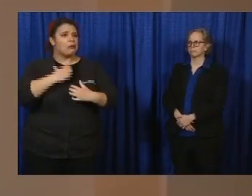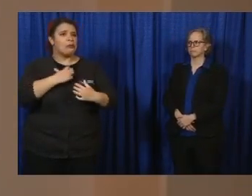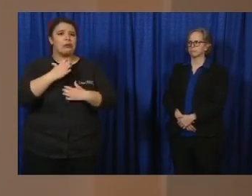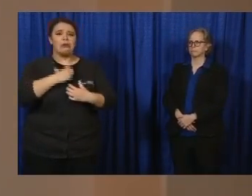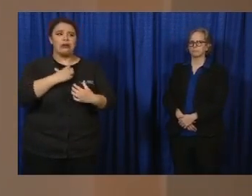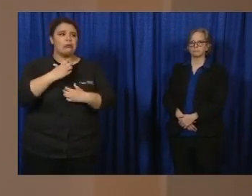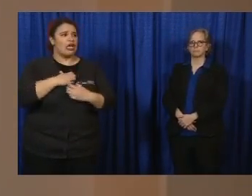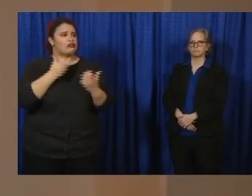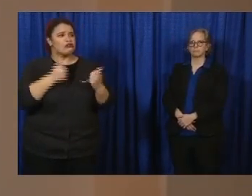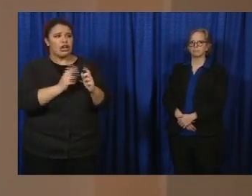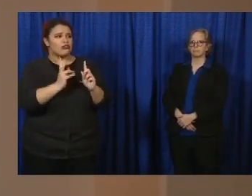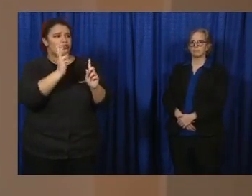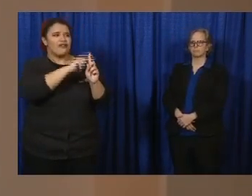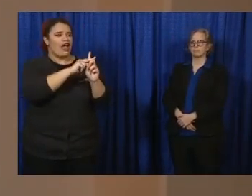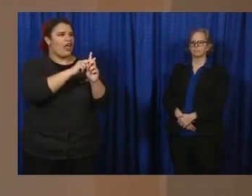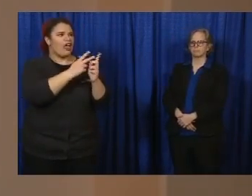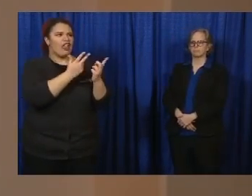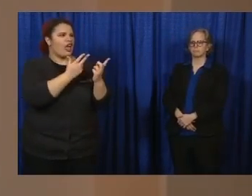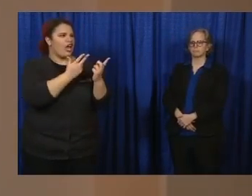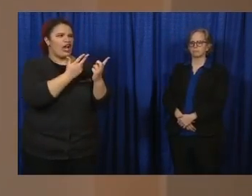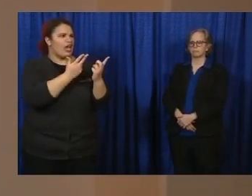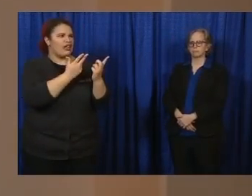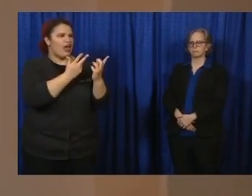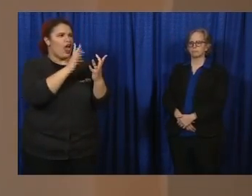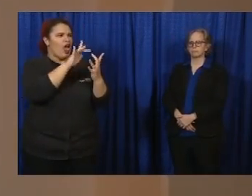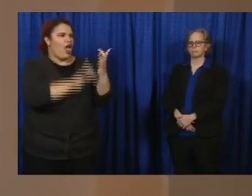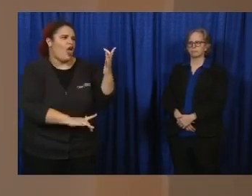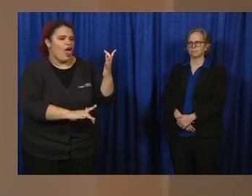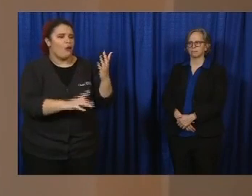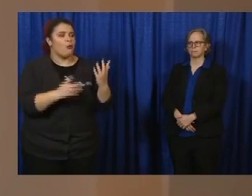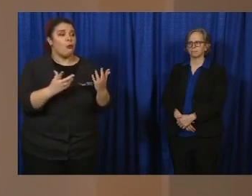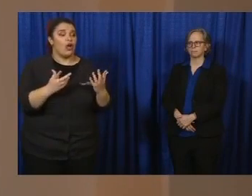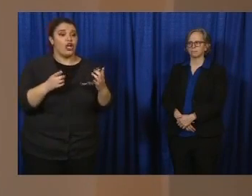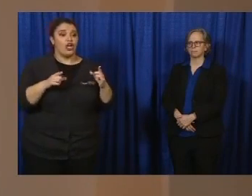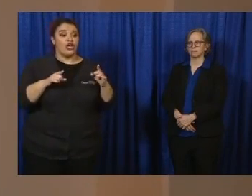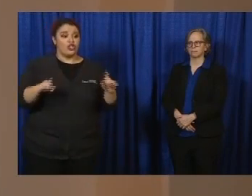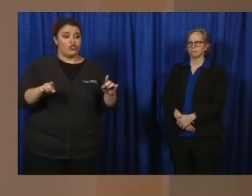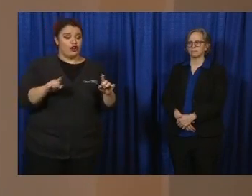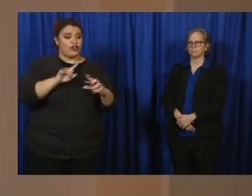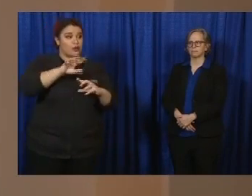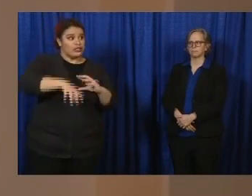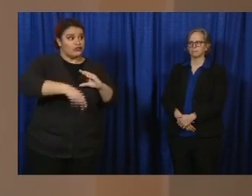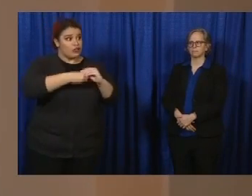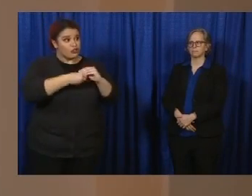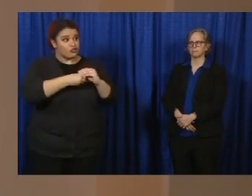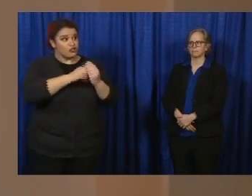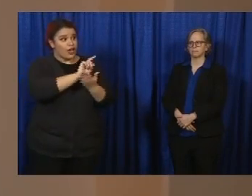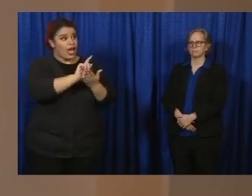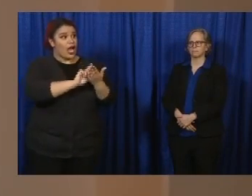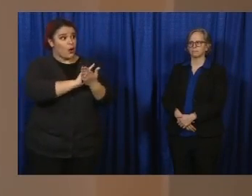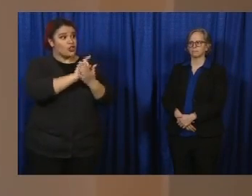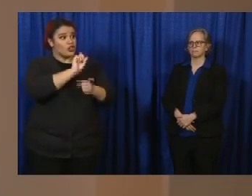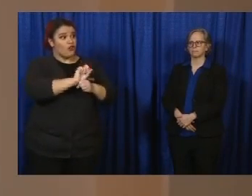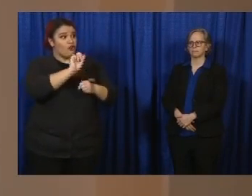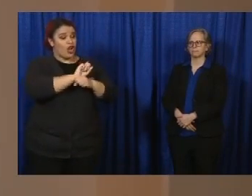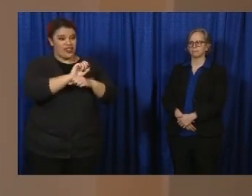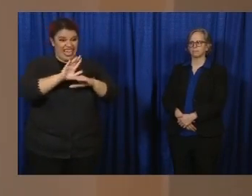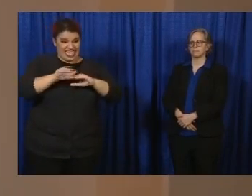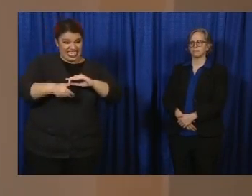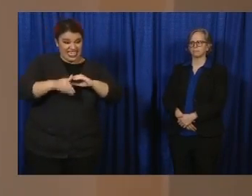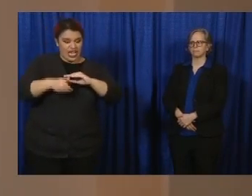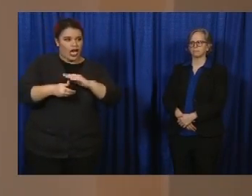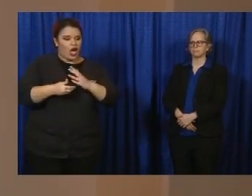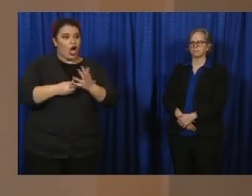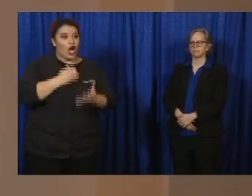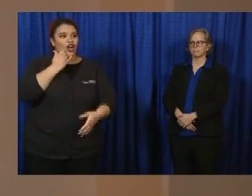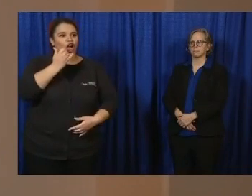are either having problems with the website or they call during some of those extended hours and they're getting an automated message that the office is in fact closed.